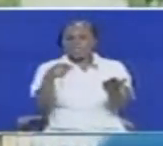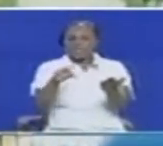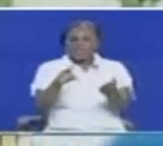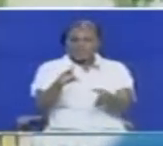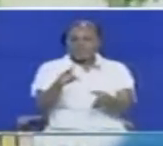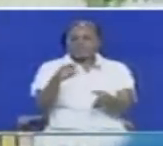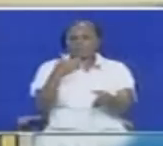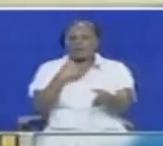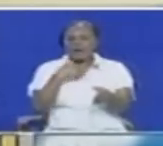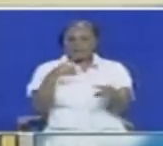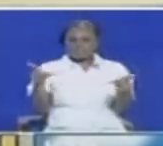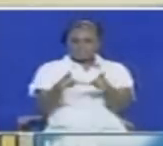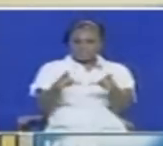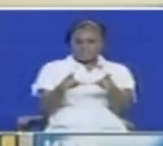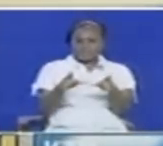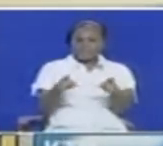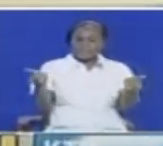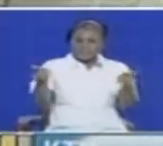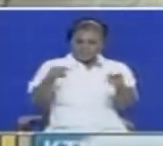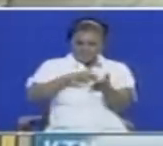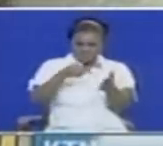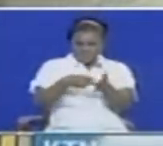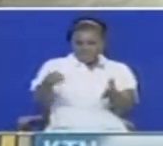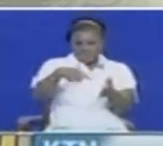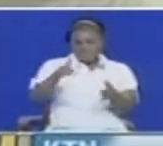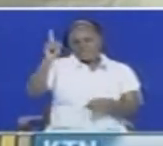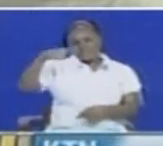shortchanged by who, and therefore we are on course.